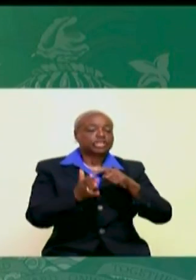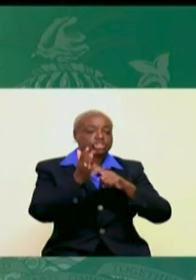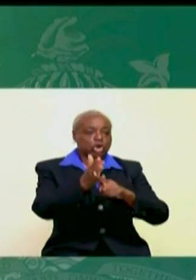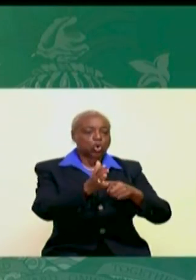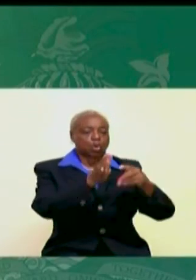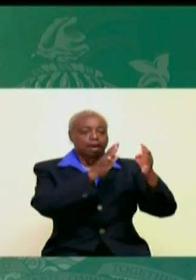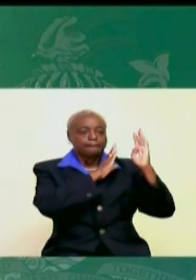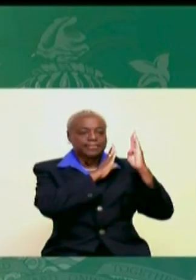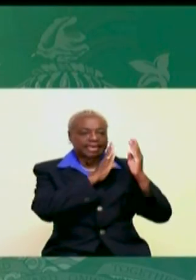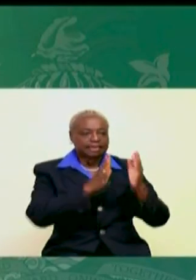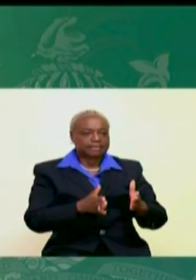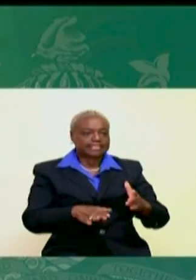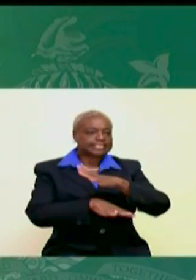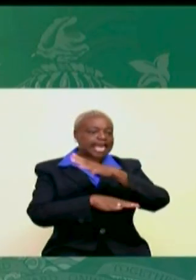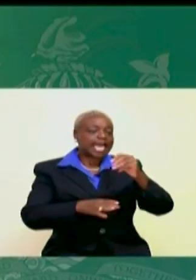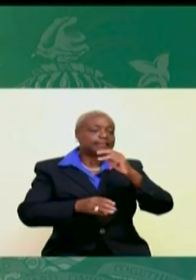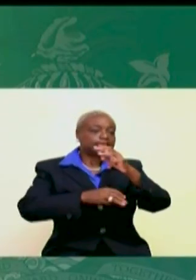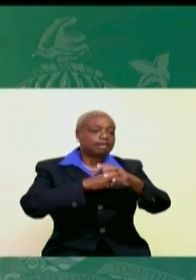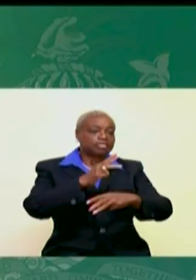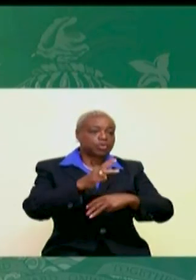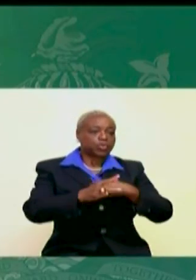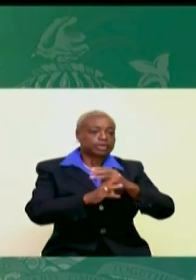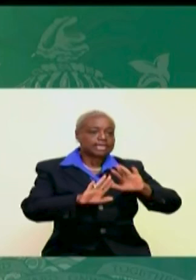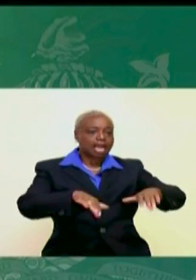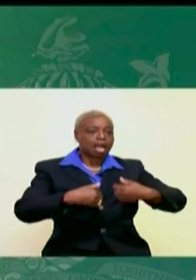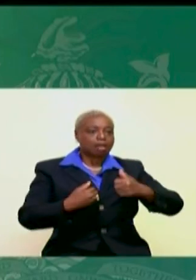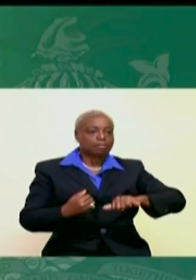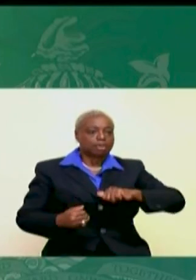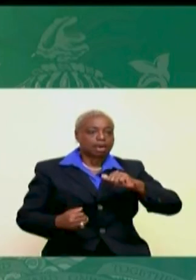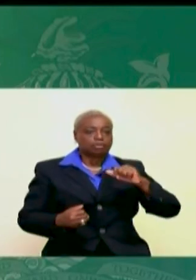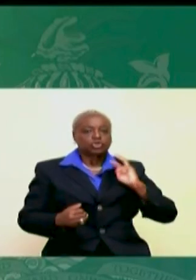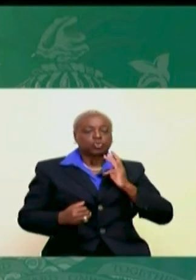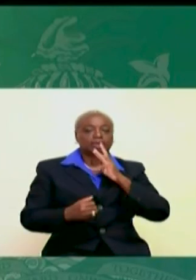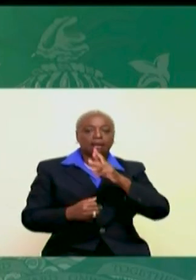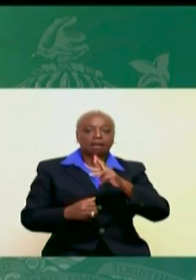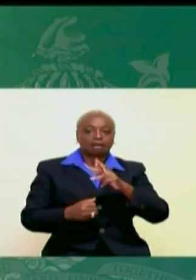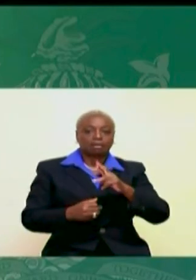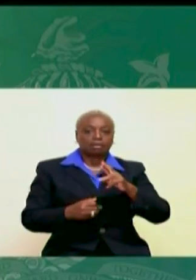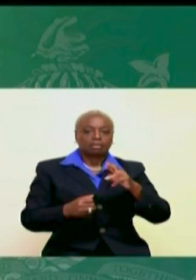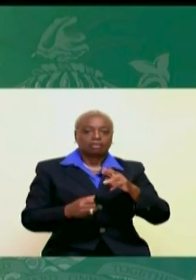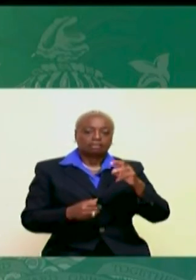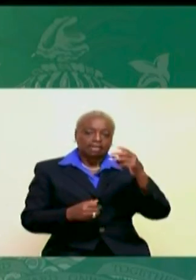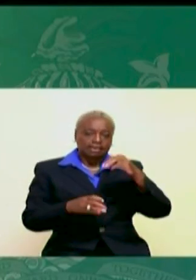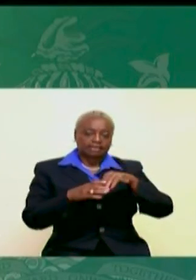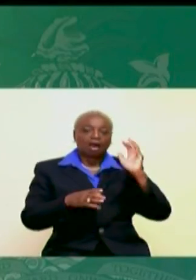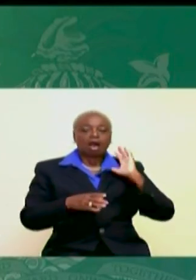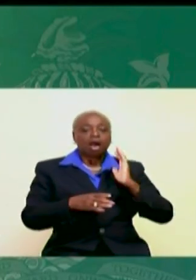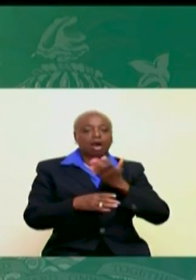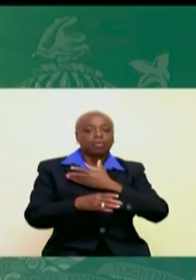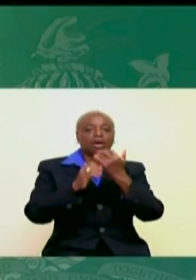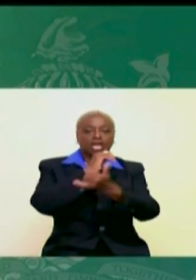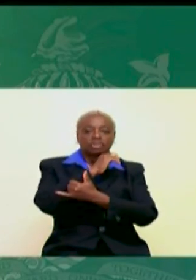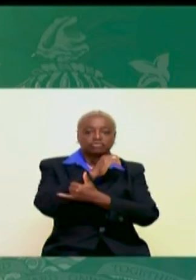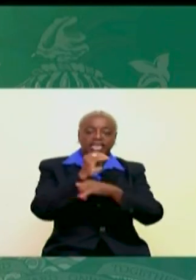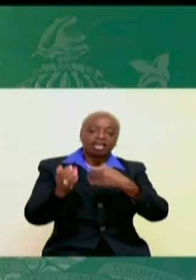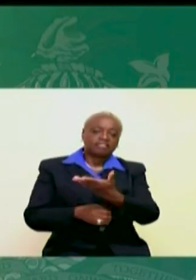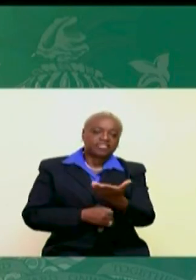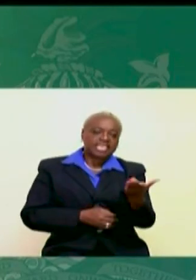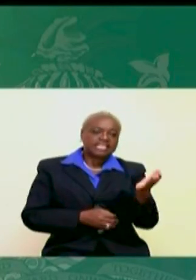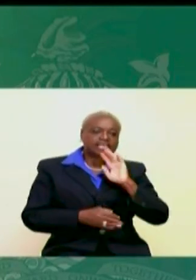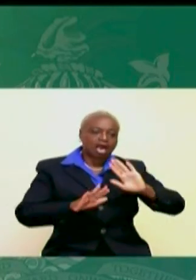Bahamians and the world how proud we are of our country. These are young people, Madam